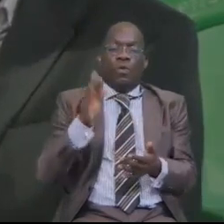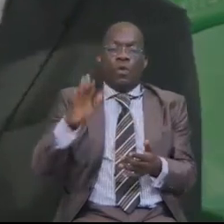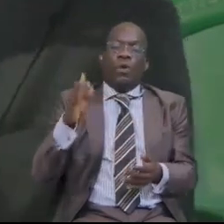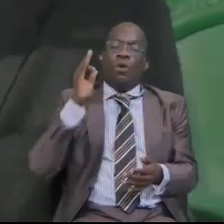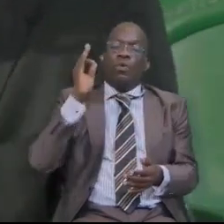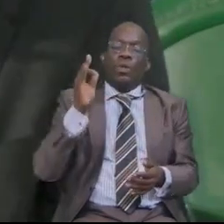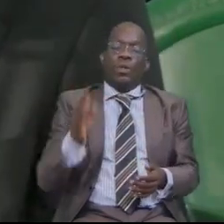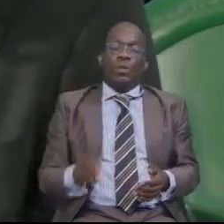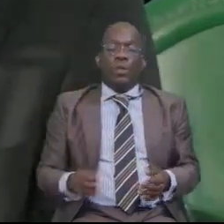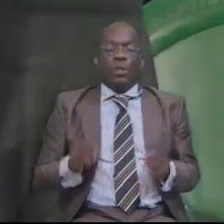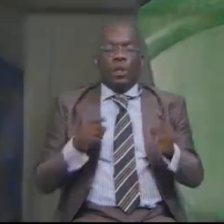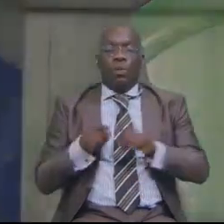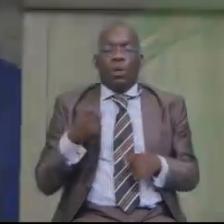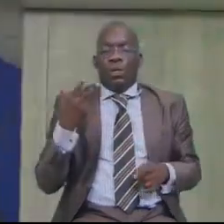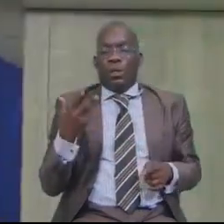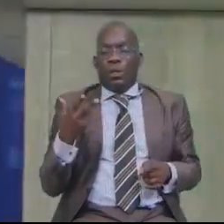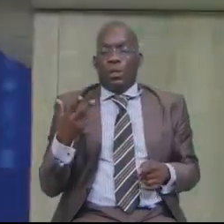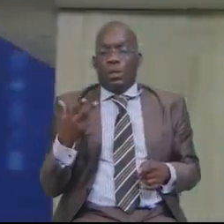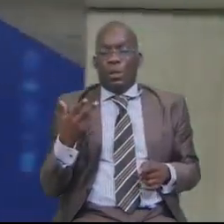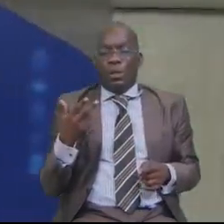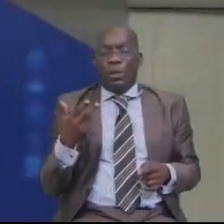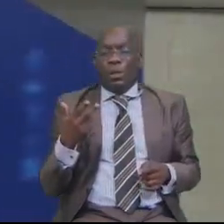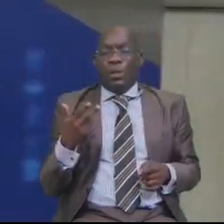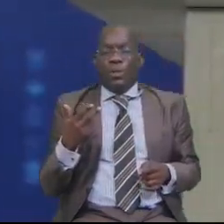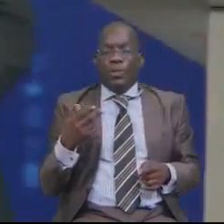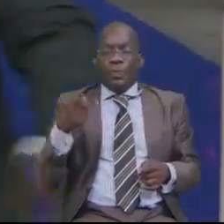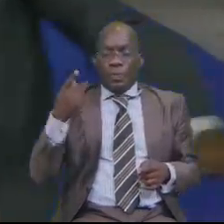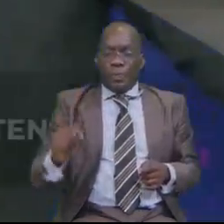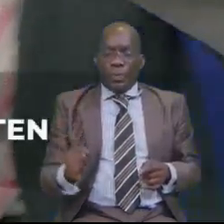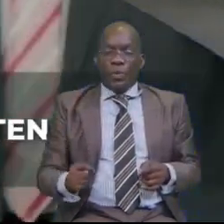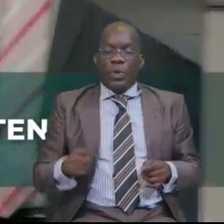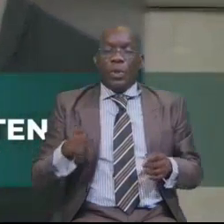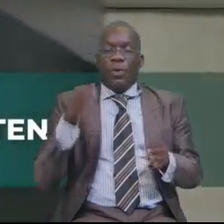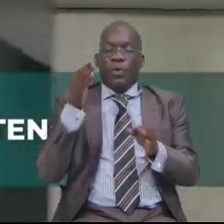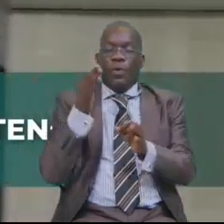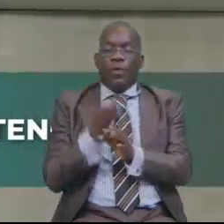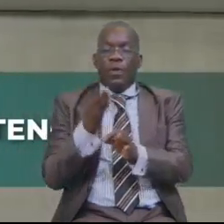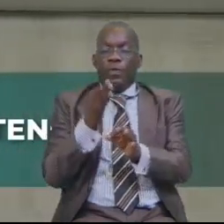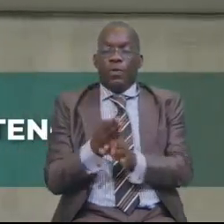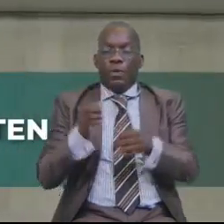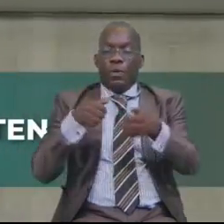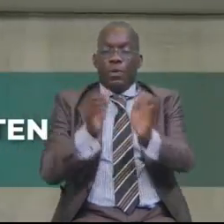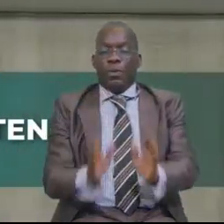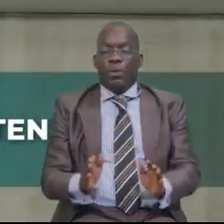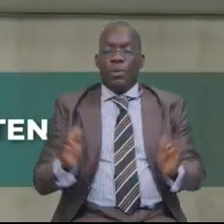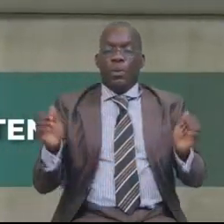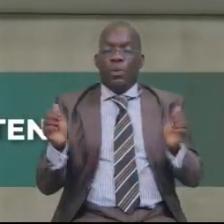now. Point number 3 is the faithful followers with